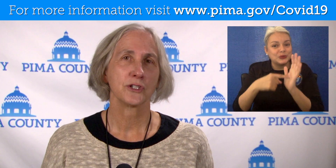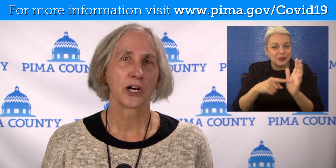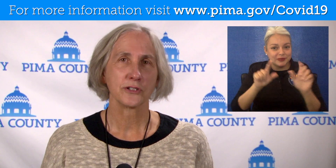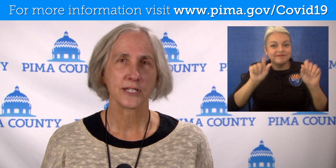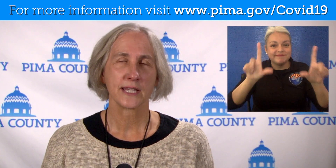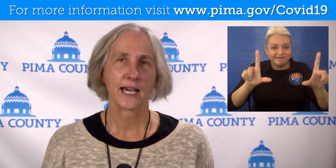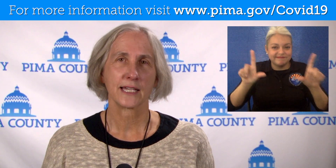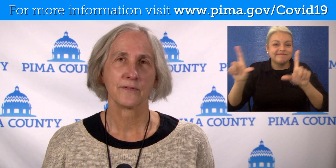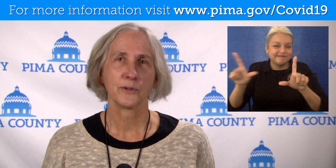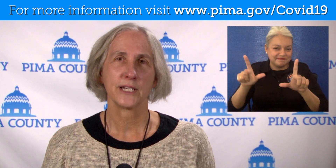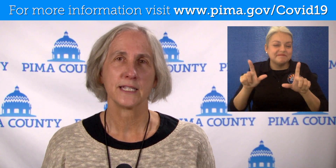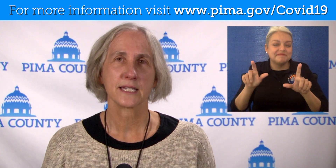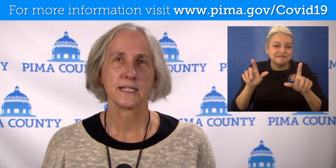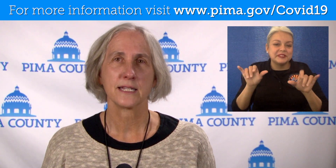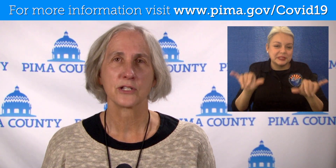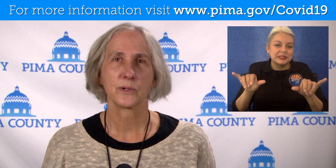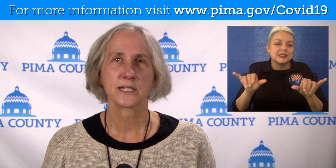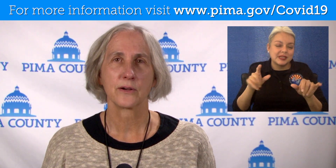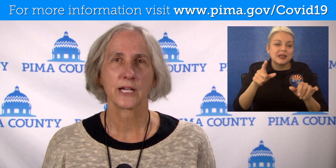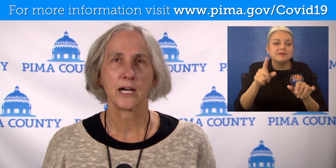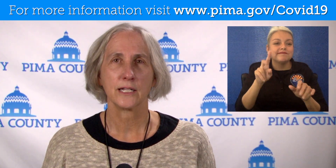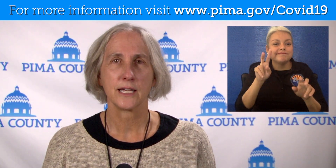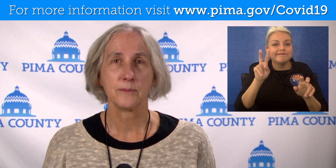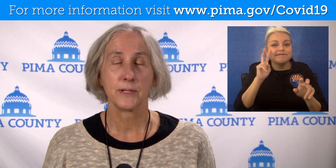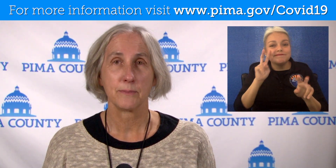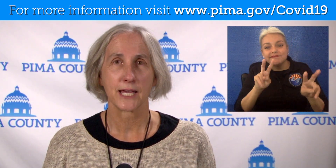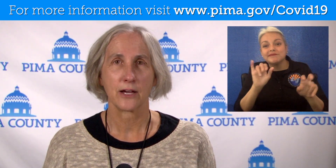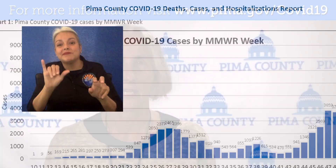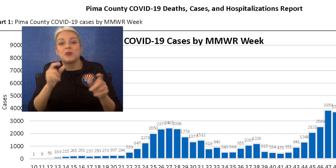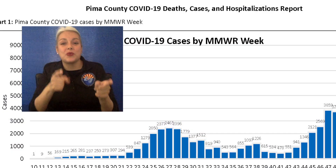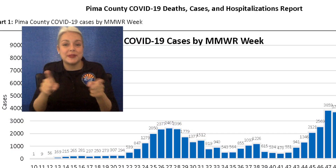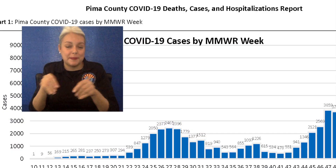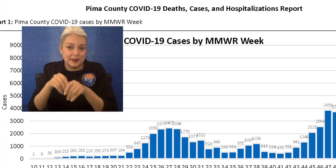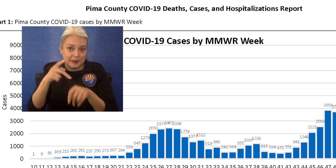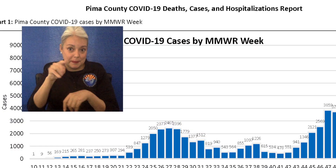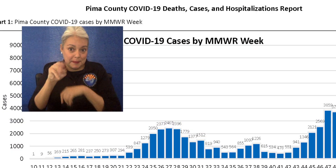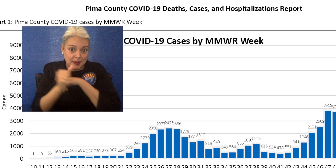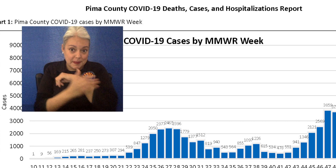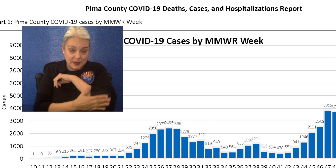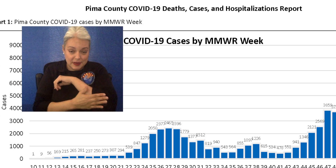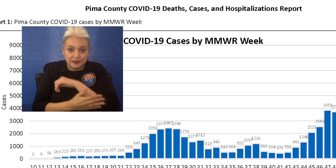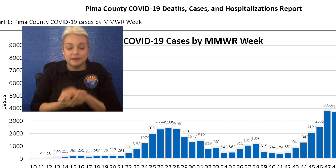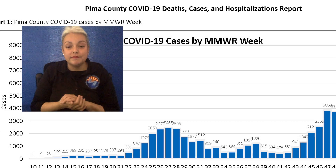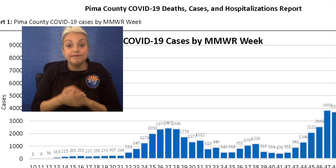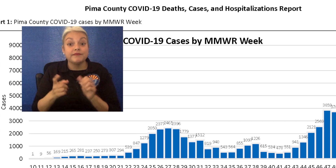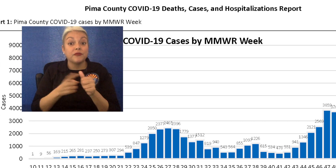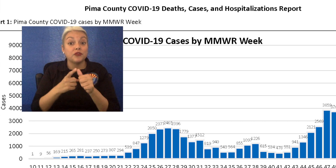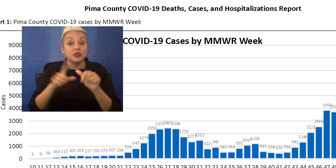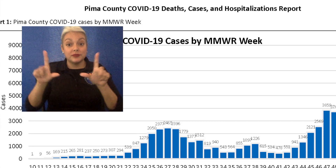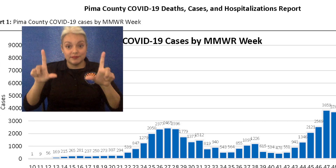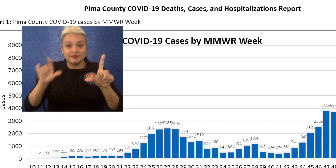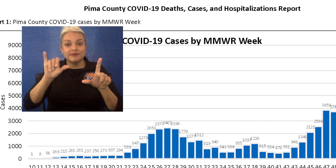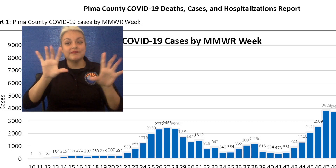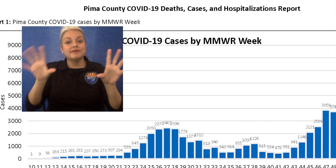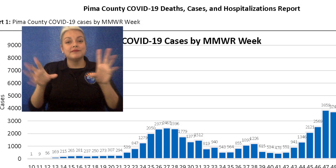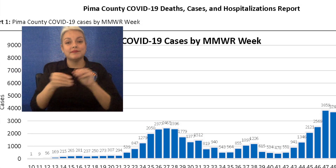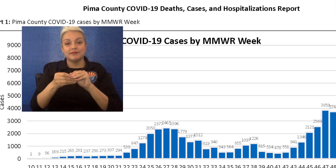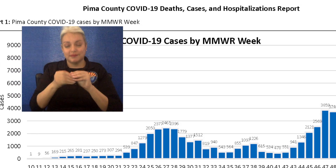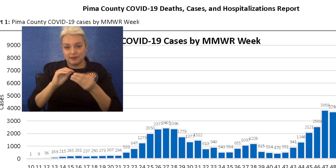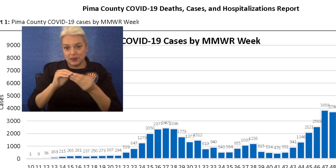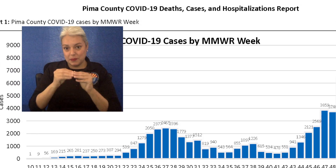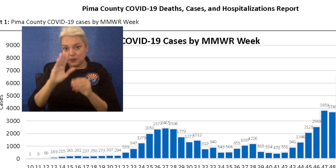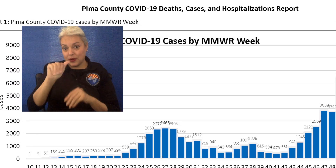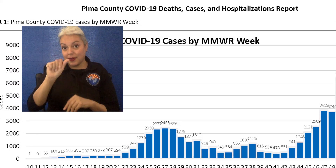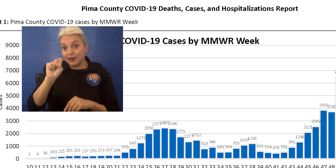few charts that give you insights into what's going on in Pima County. The first chart is the number of cases that we have had in the